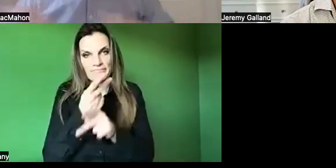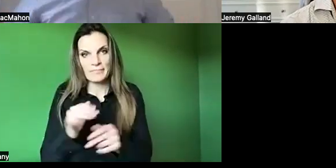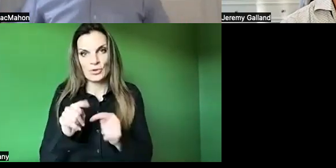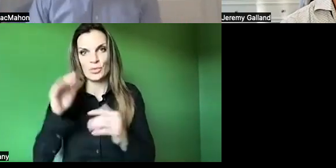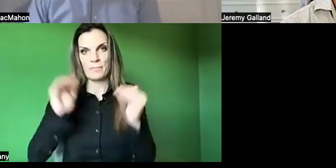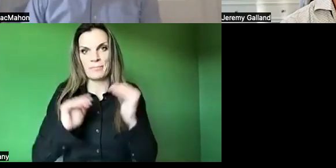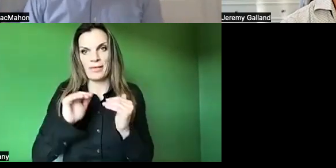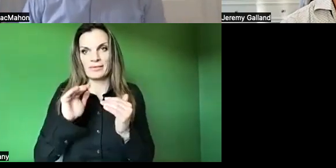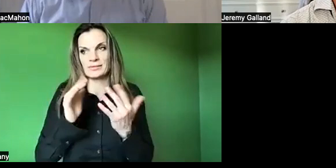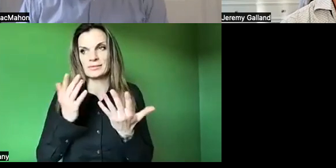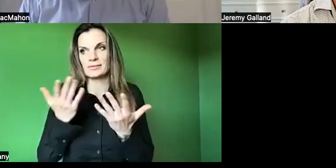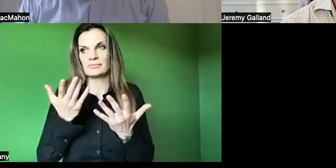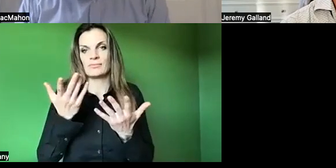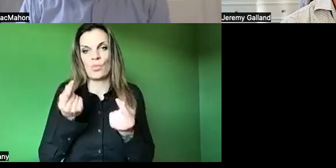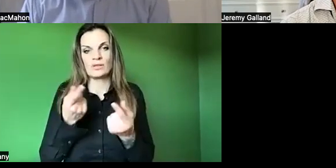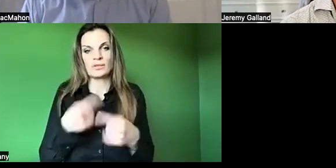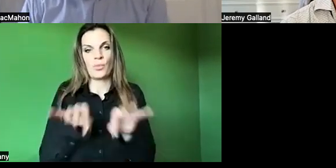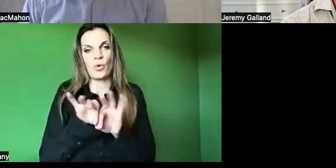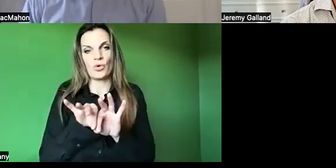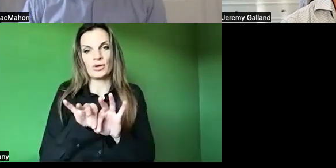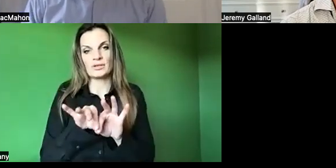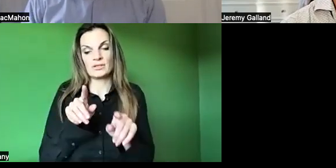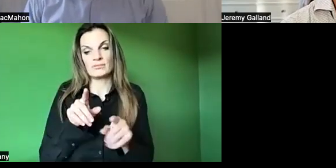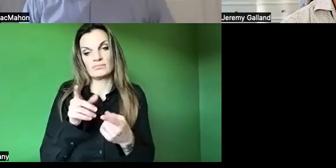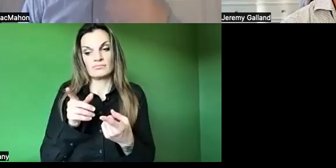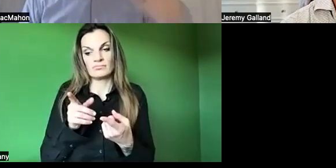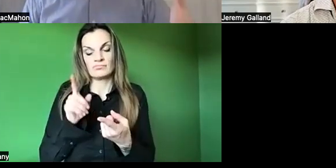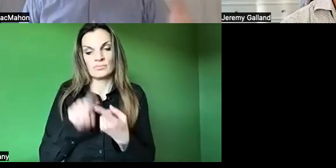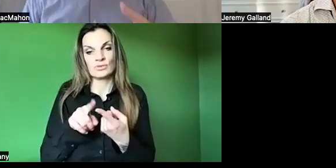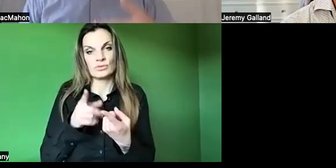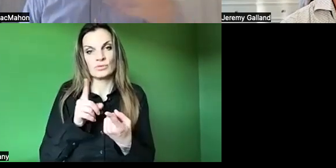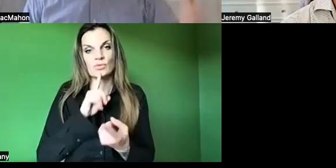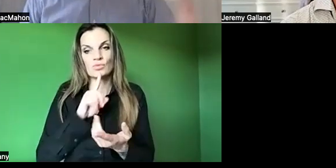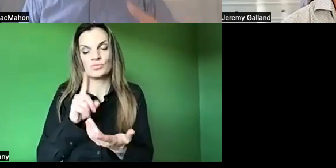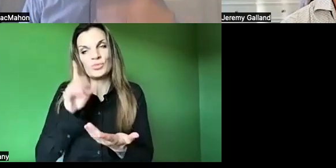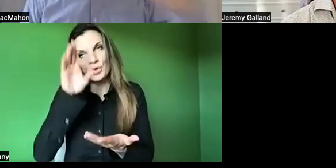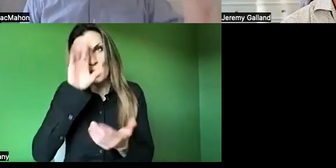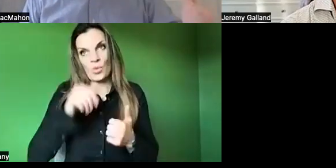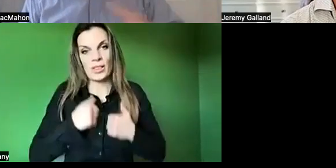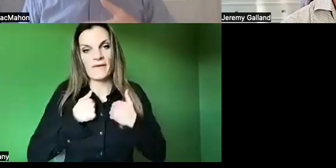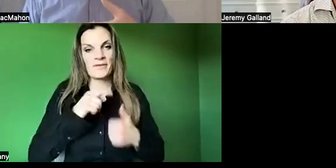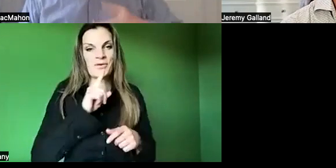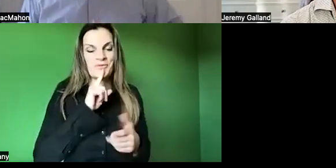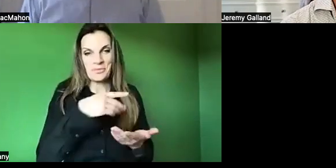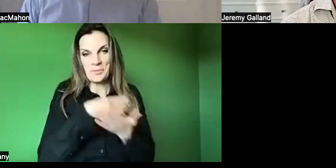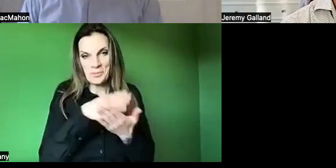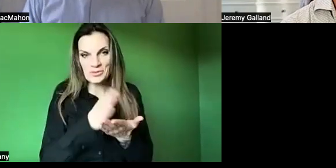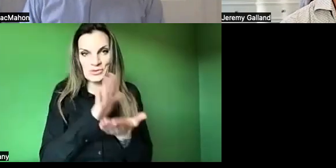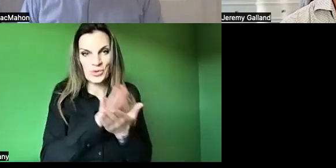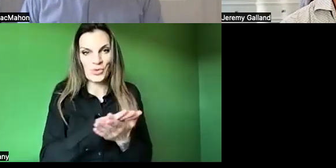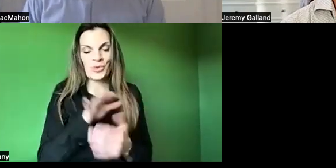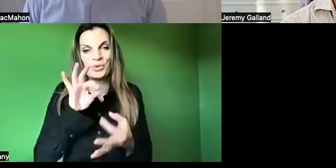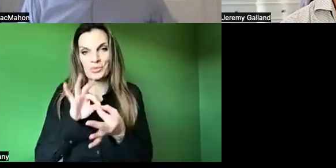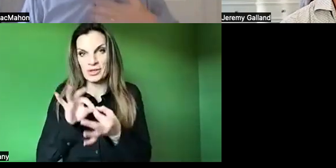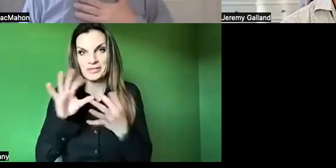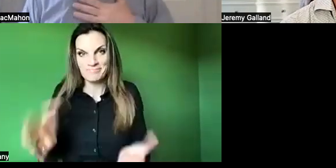priorities against the realities of the school budget, the operating budget, rising costs, and all of